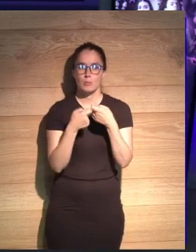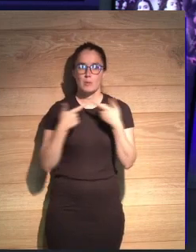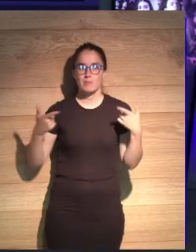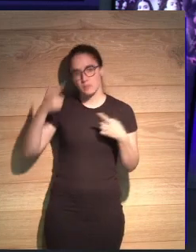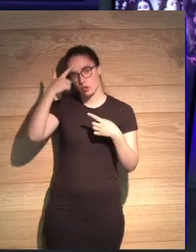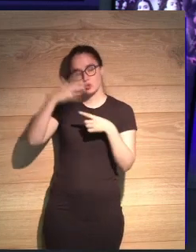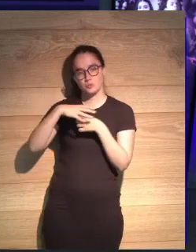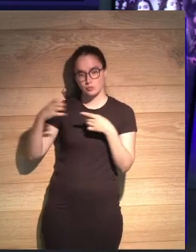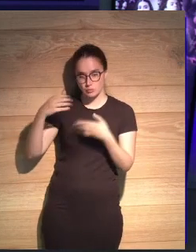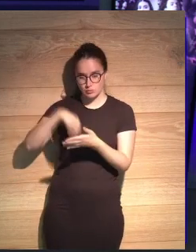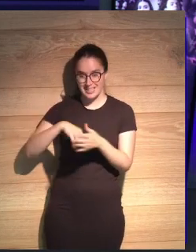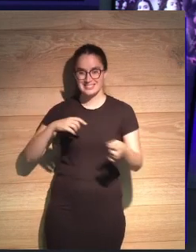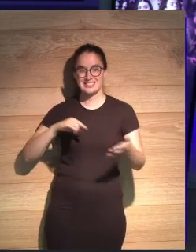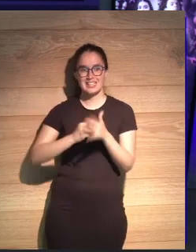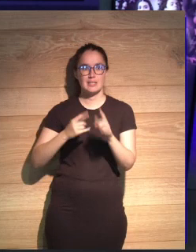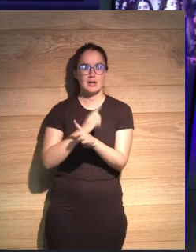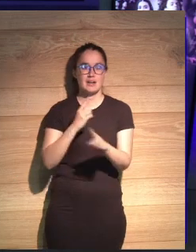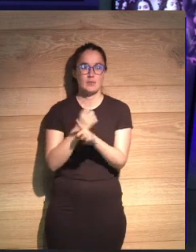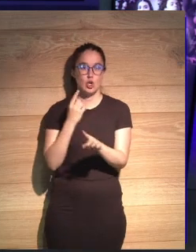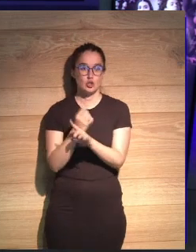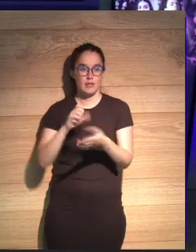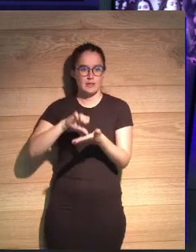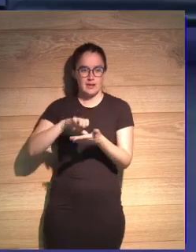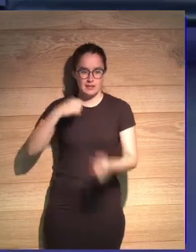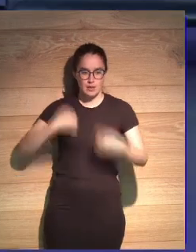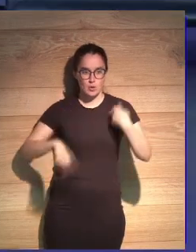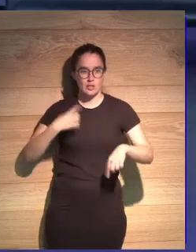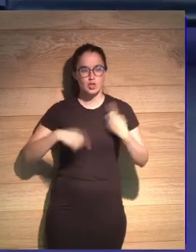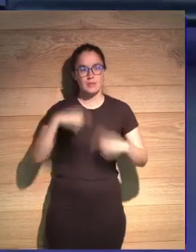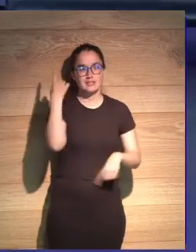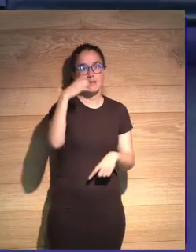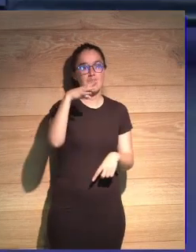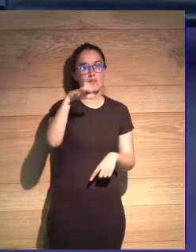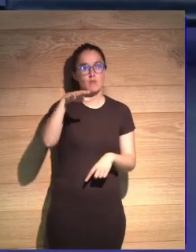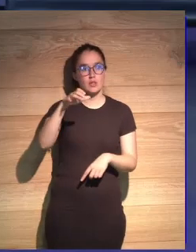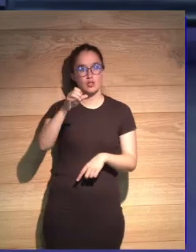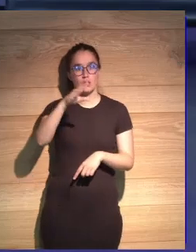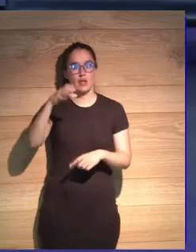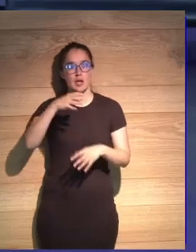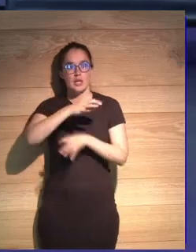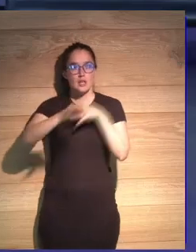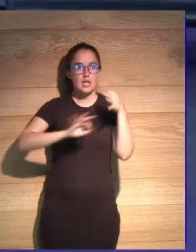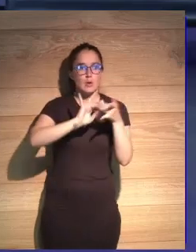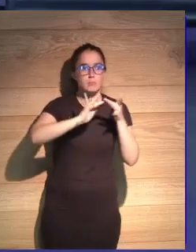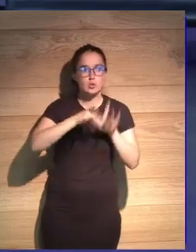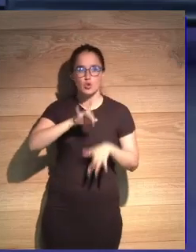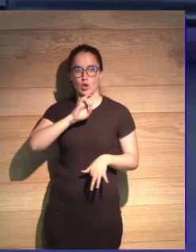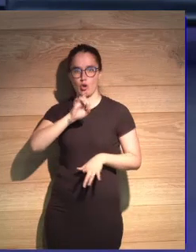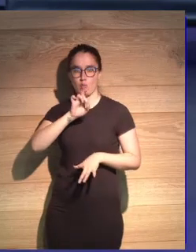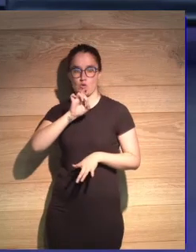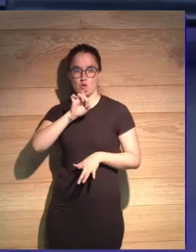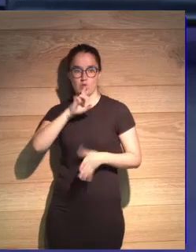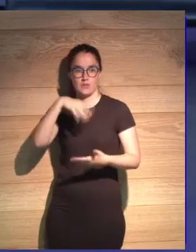And after us, there have been other applications. They can visit the CNS and they see how